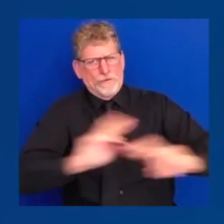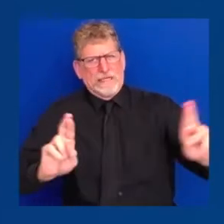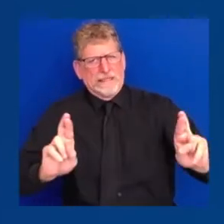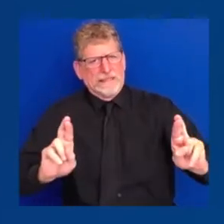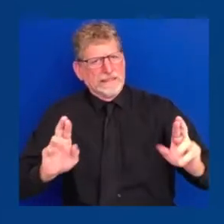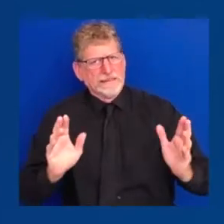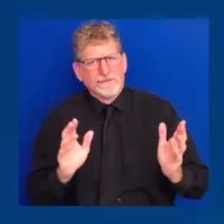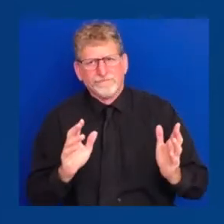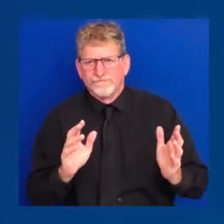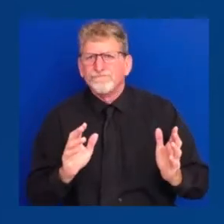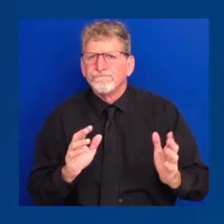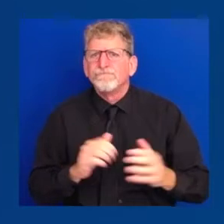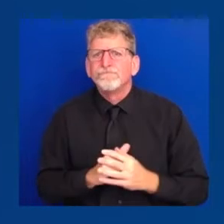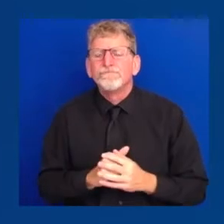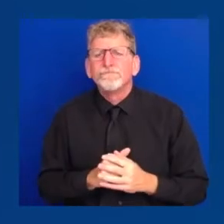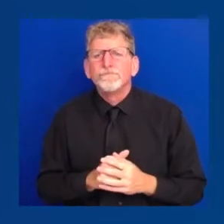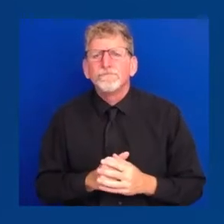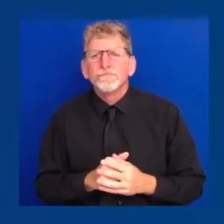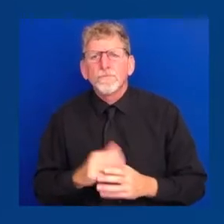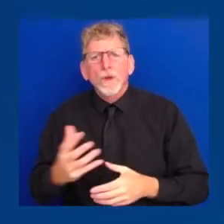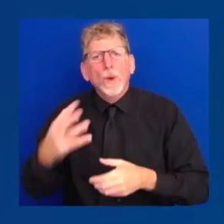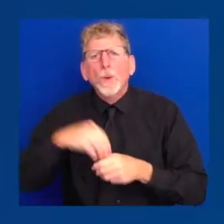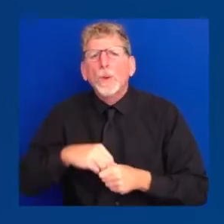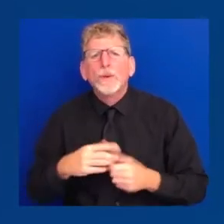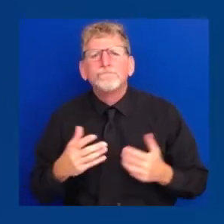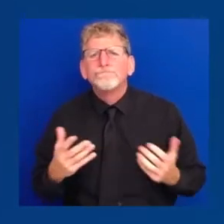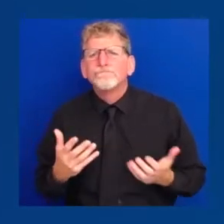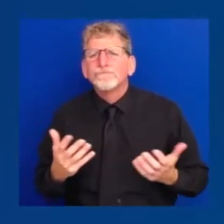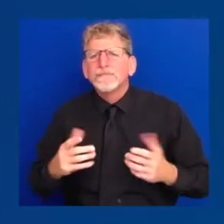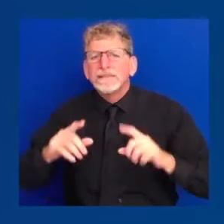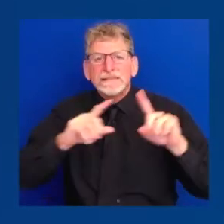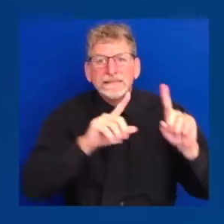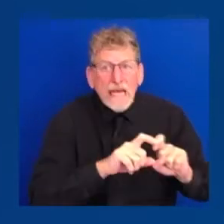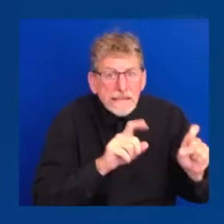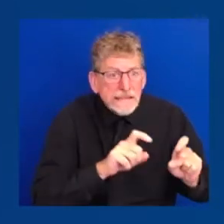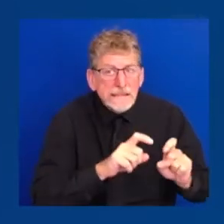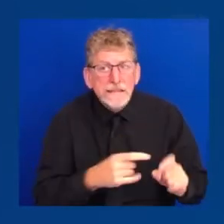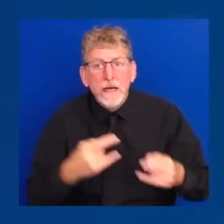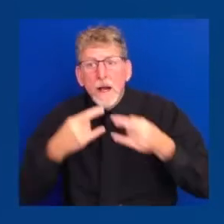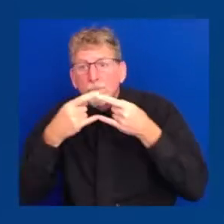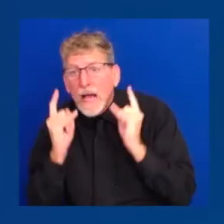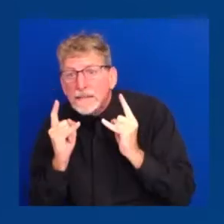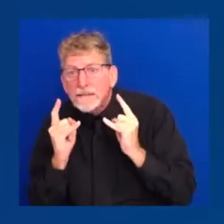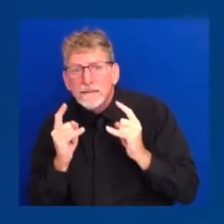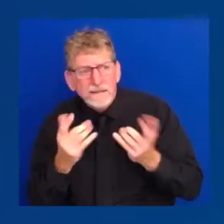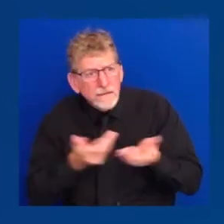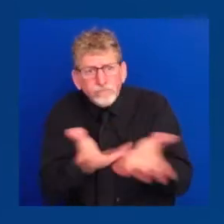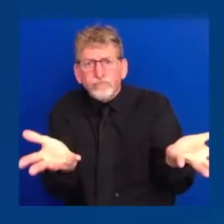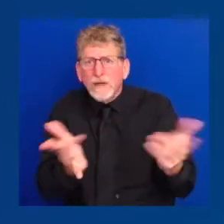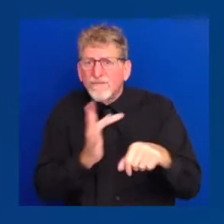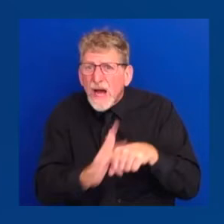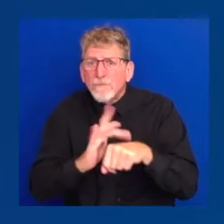like tests and high-quality masks are widely available, accessible, and free.